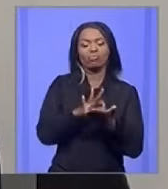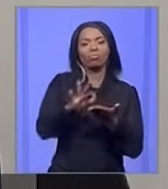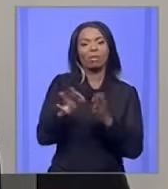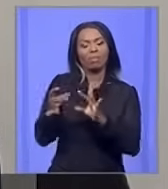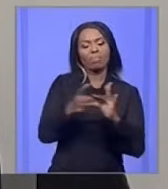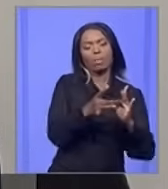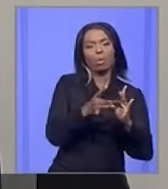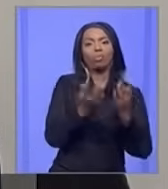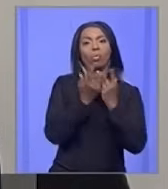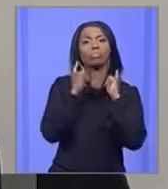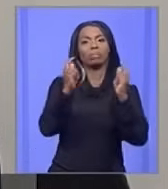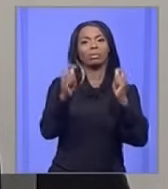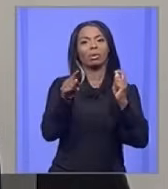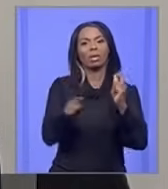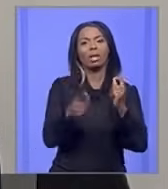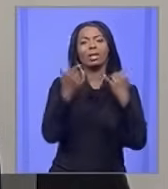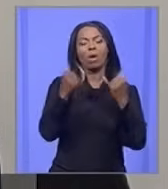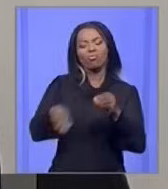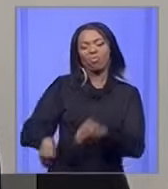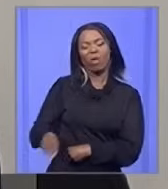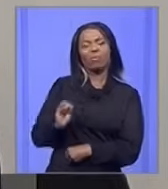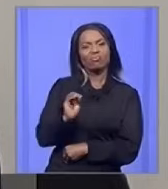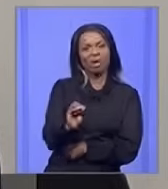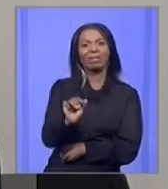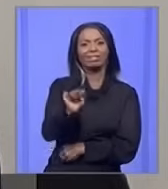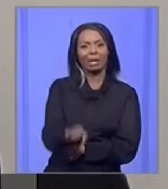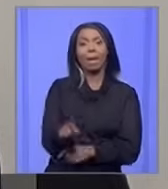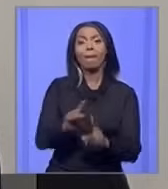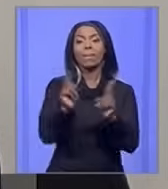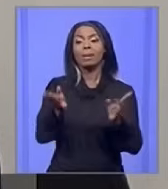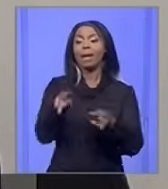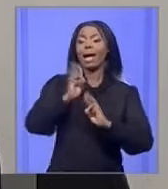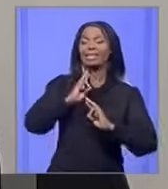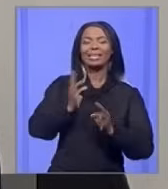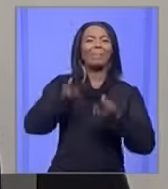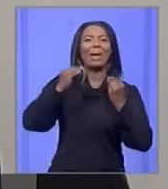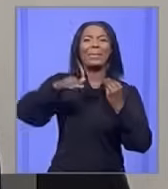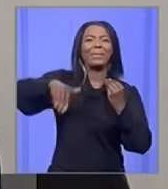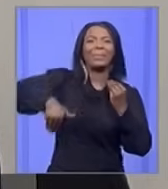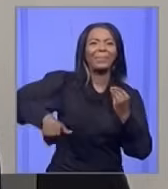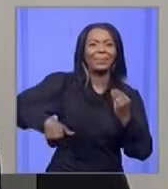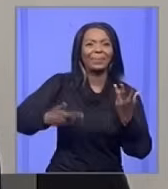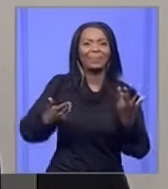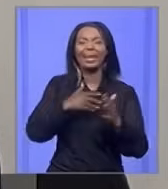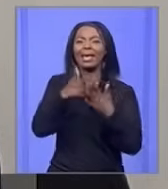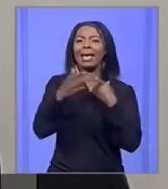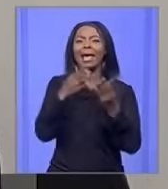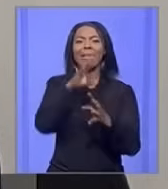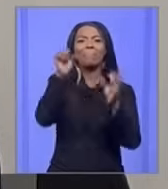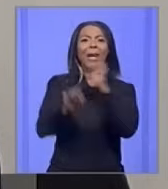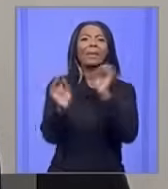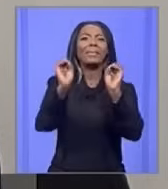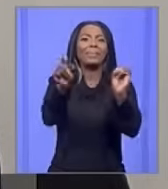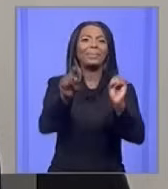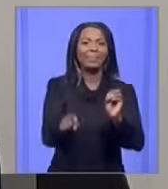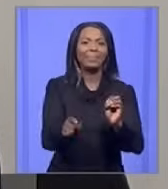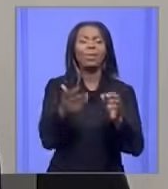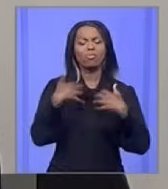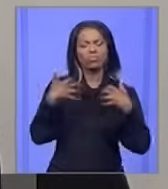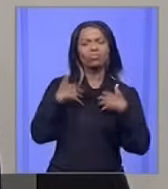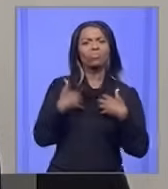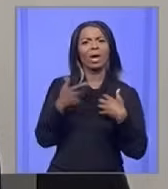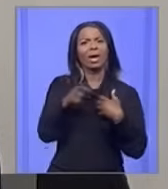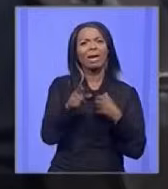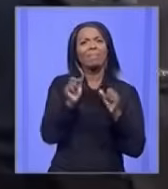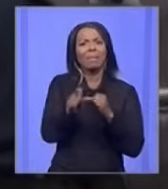scholar transport, and there's definitely corruption. But we do not get any answers, we do not get any verifications. We as the FF Plus has been worried about this